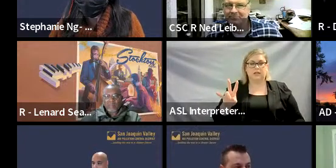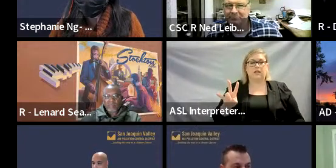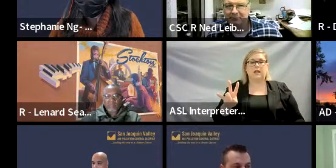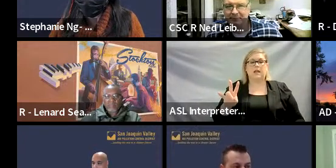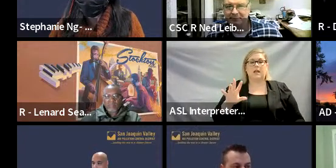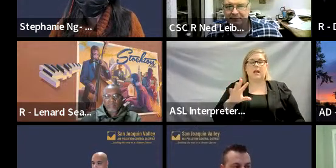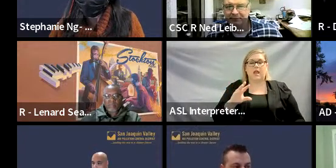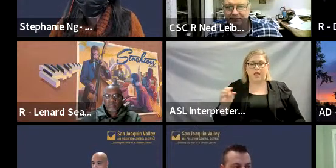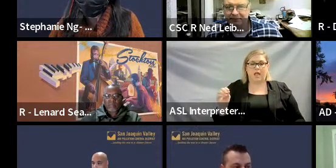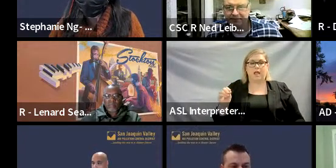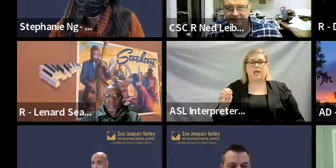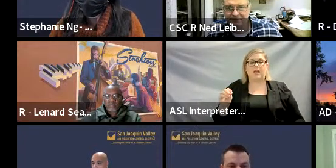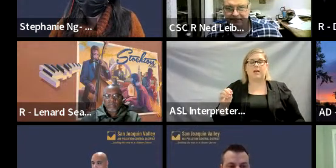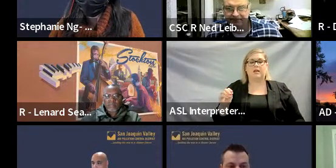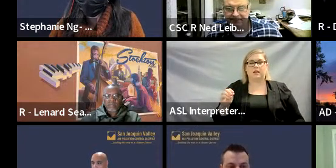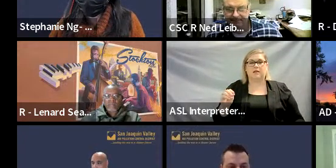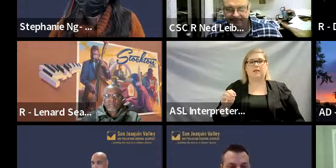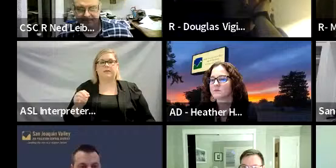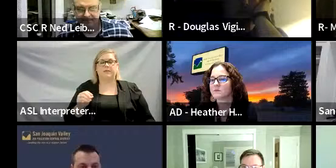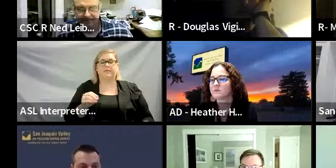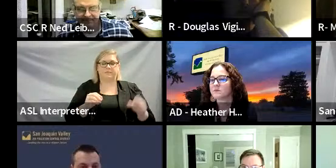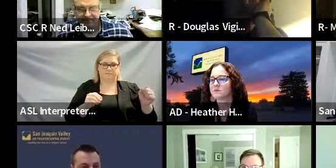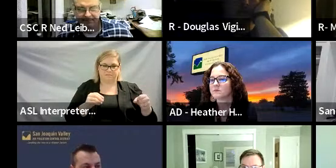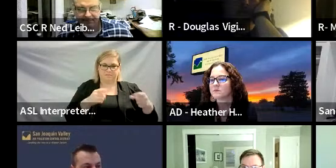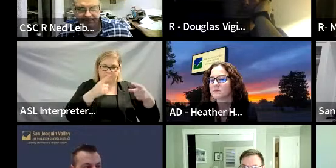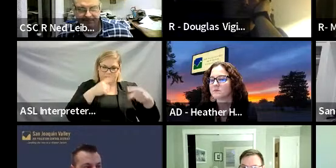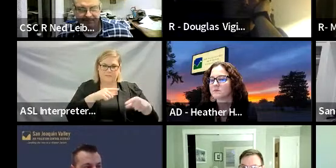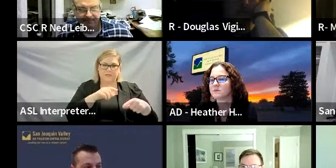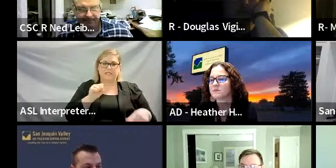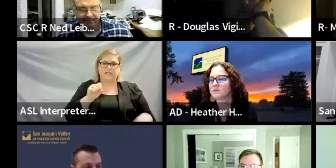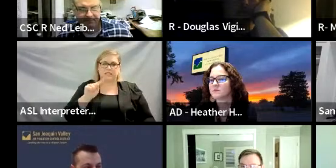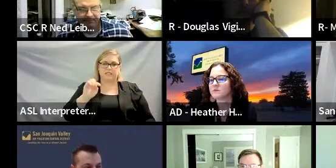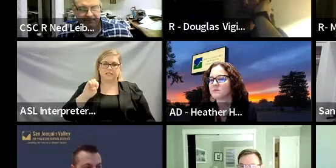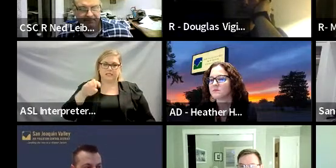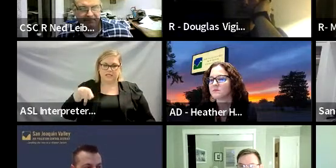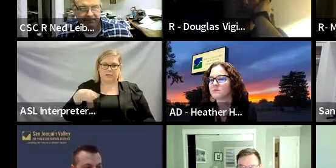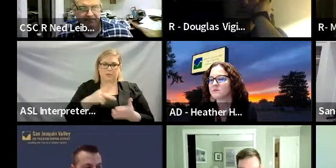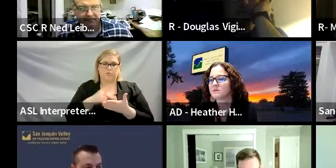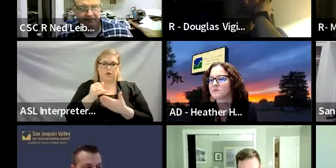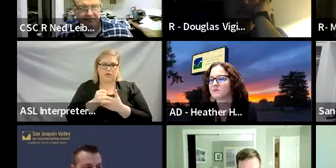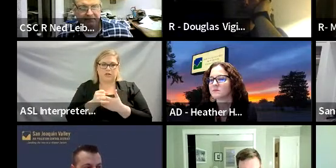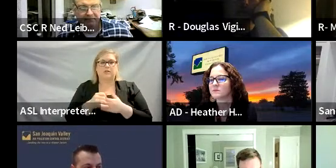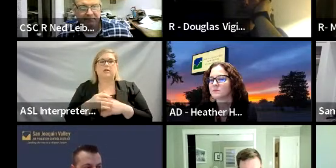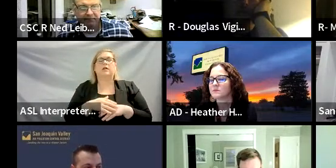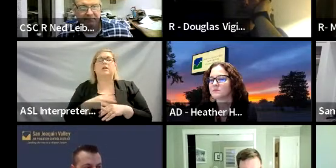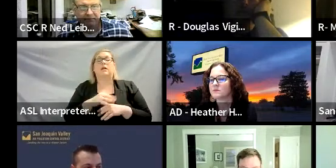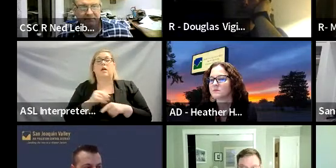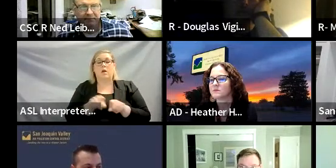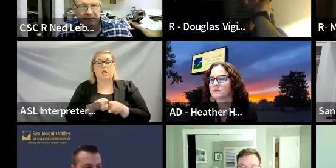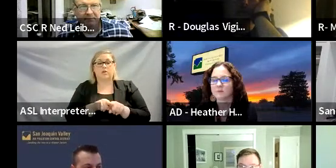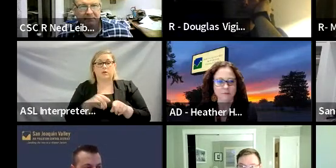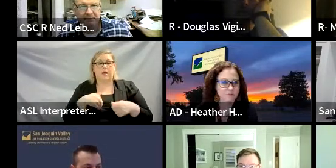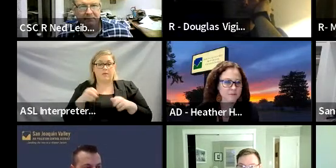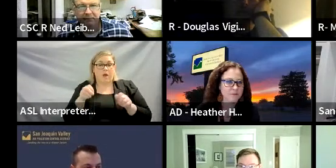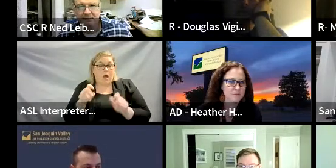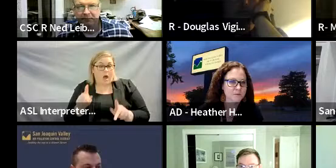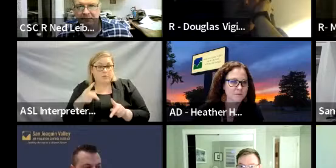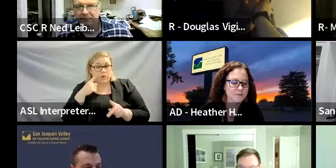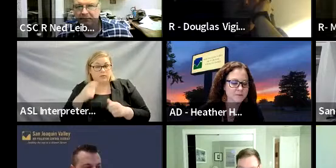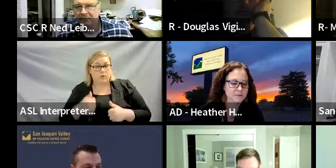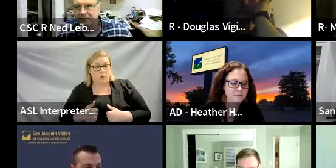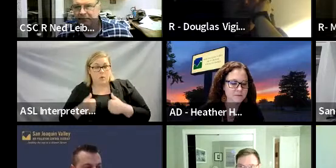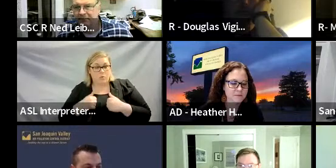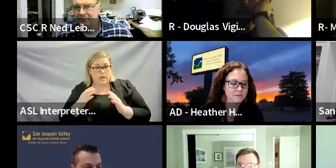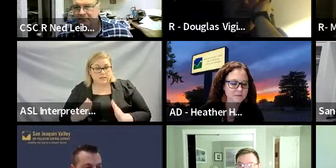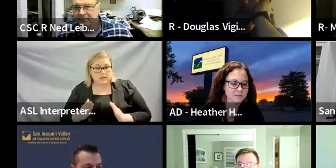at once. Yes, it's it. Thank you so much. And so a lot of those also have opportunities for residents. And so for